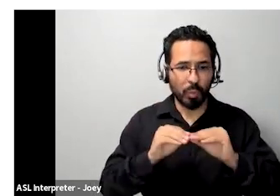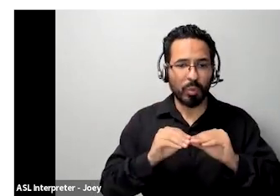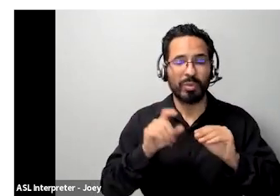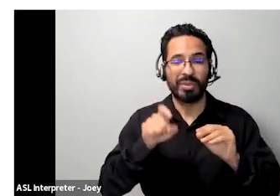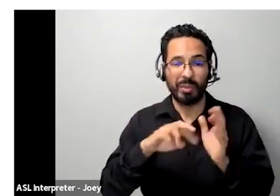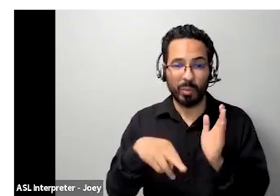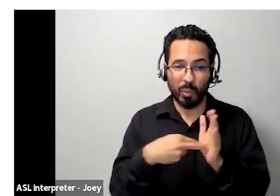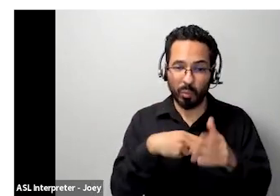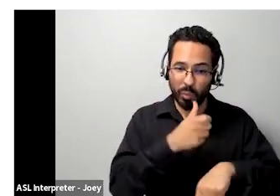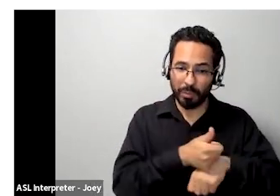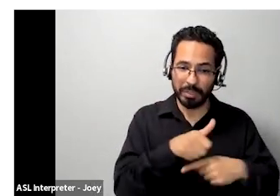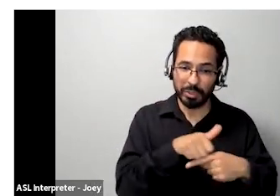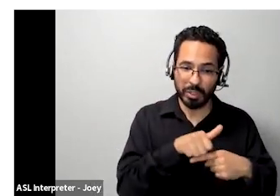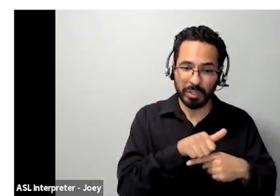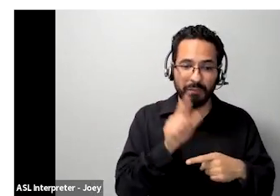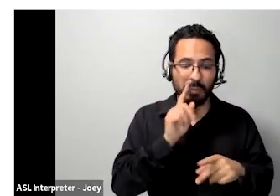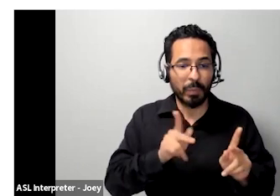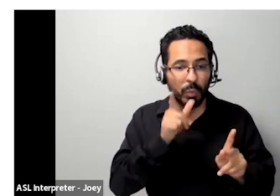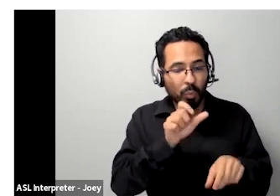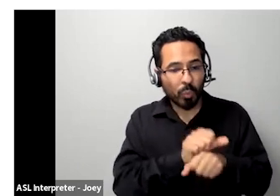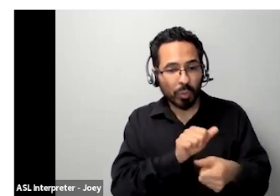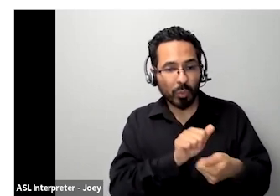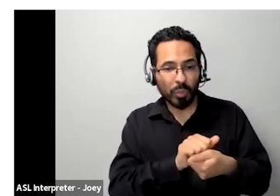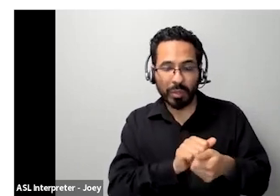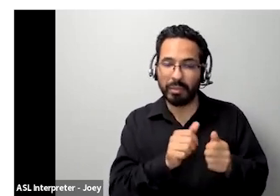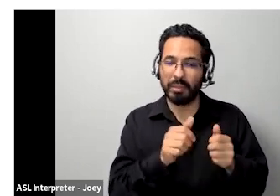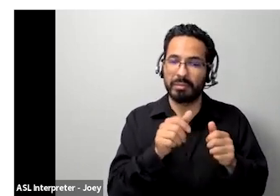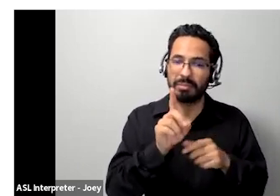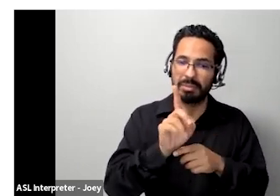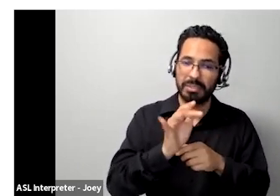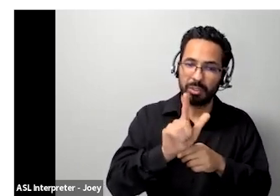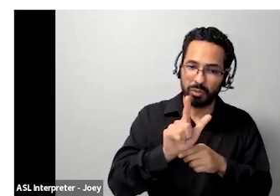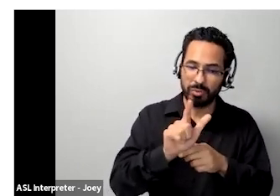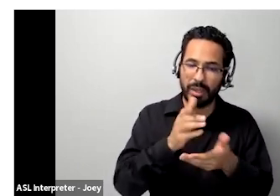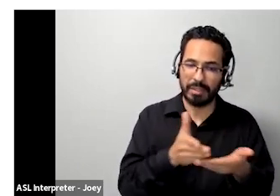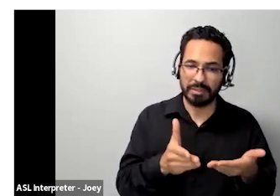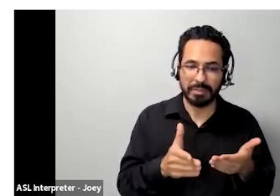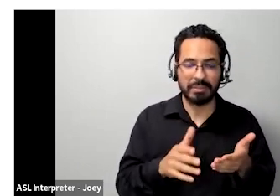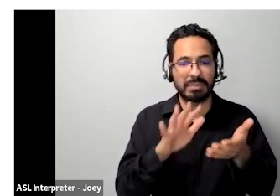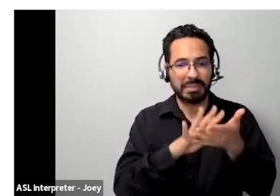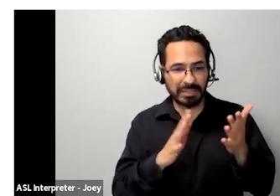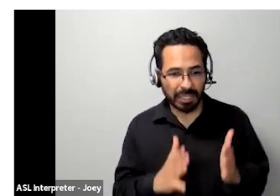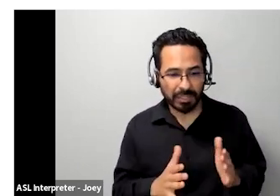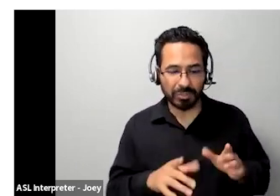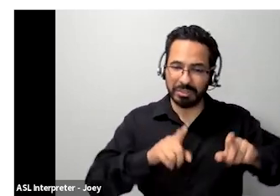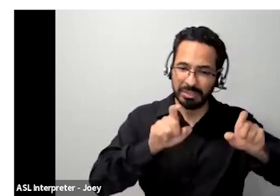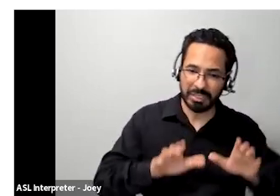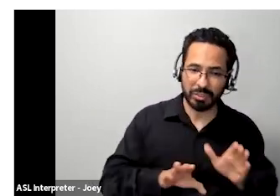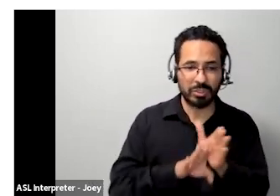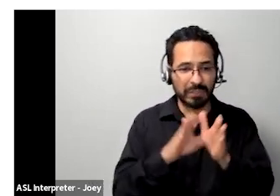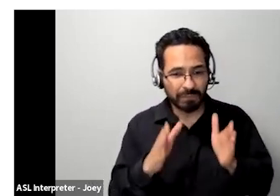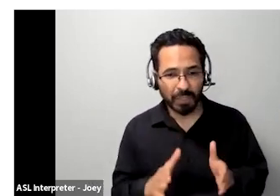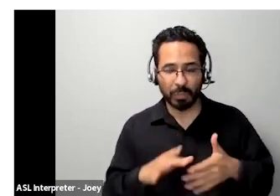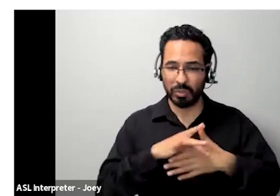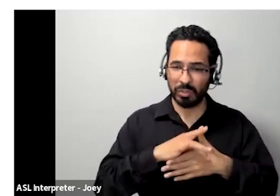who are folks who are actually working with digital assets, your designers, your developers, your testers, your content authors,